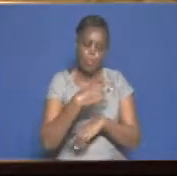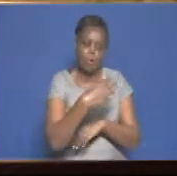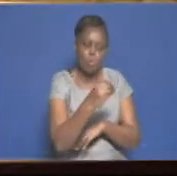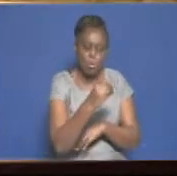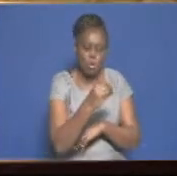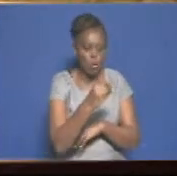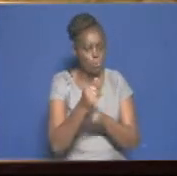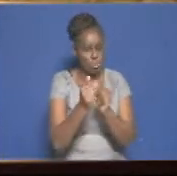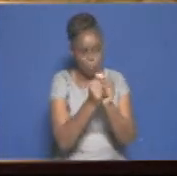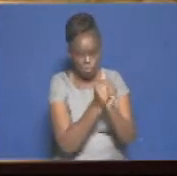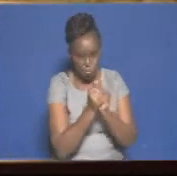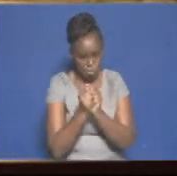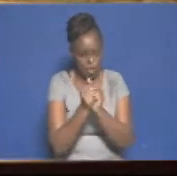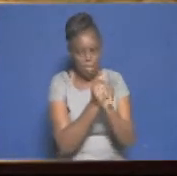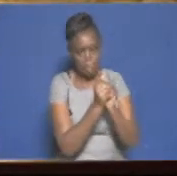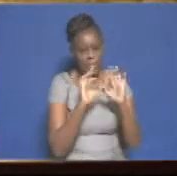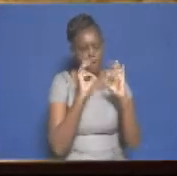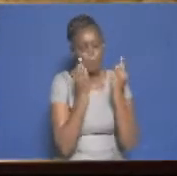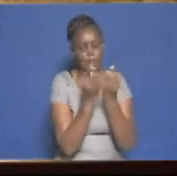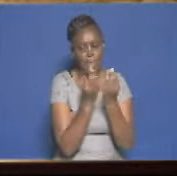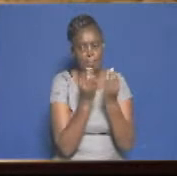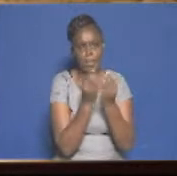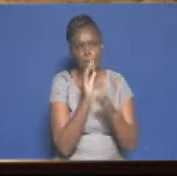condole with the family.